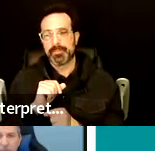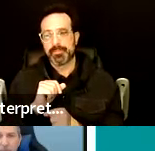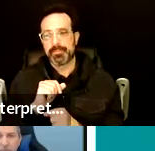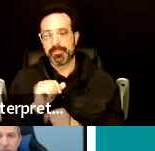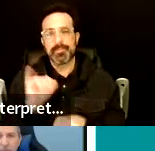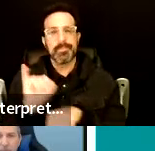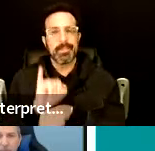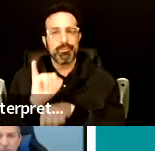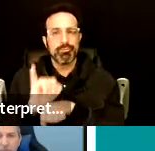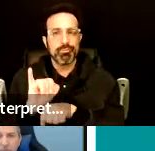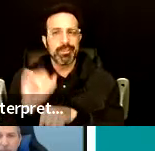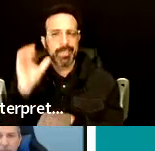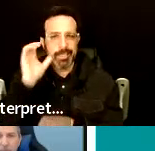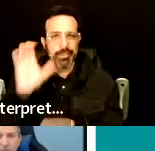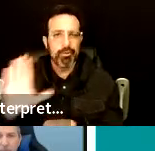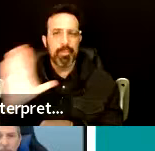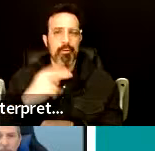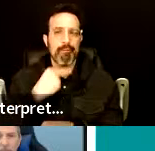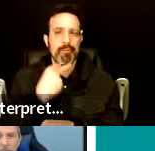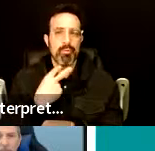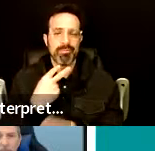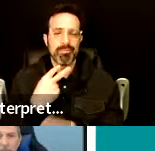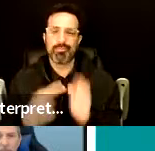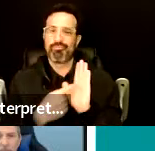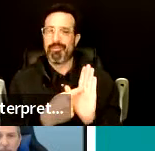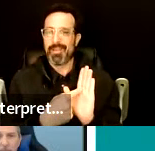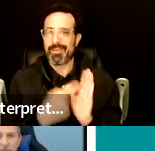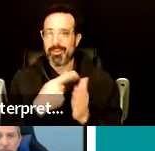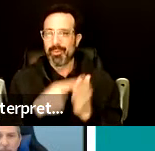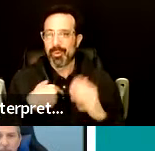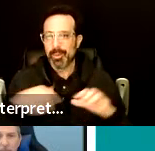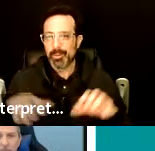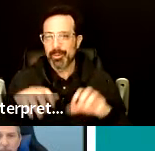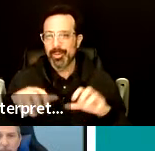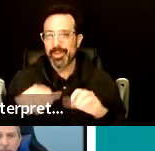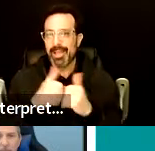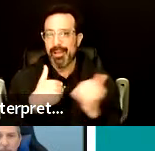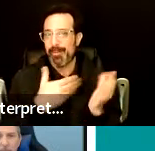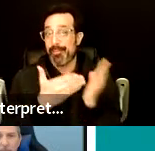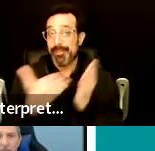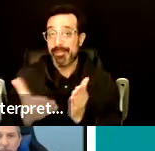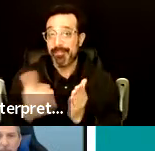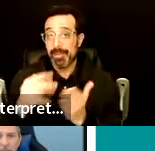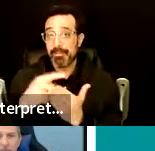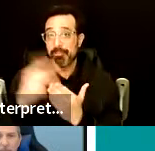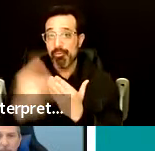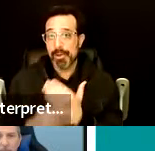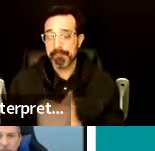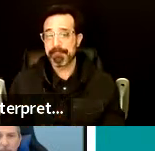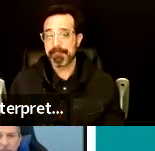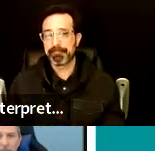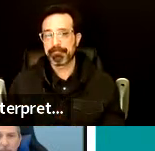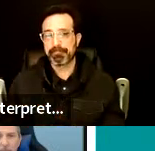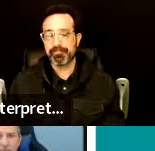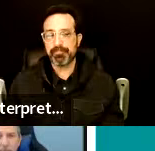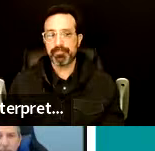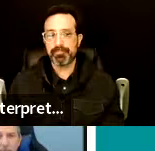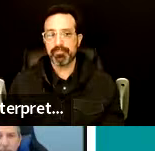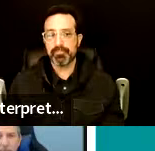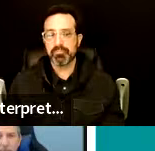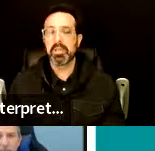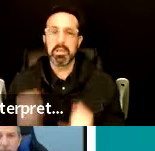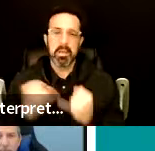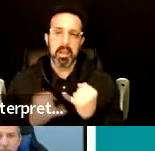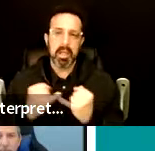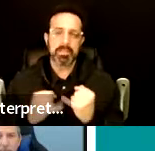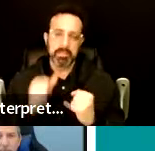have their voices heard and reflected in what we are doing and how we deliver this program. And last but not